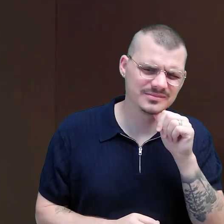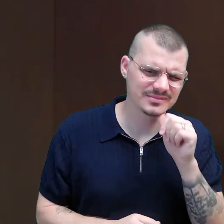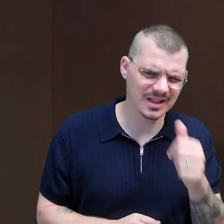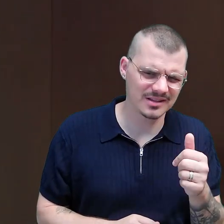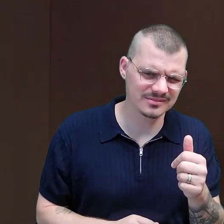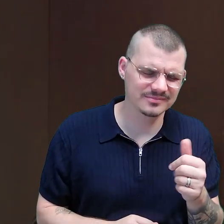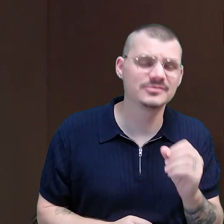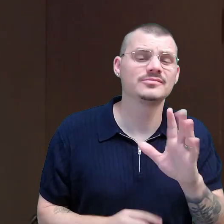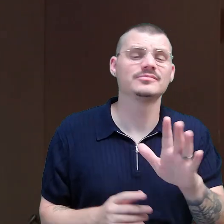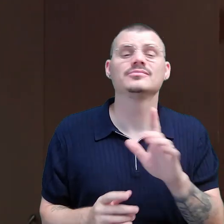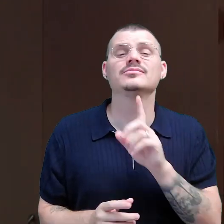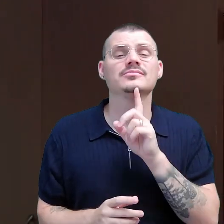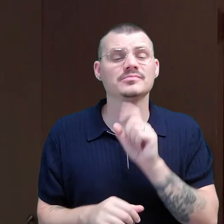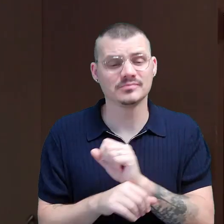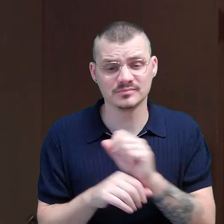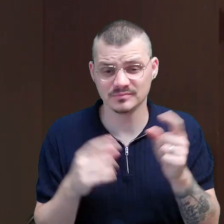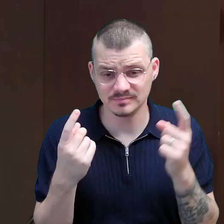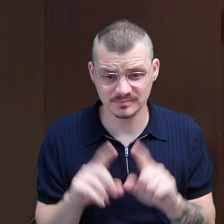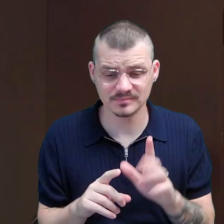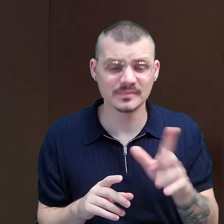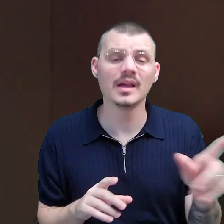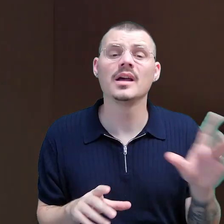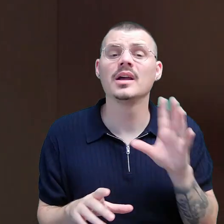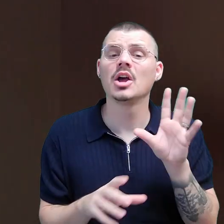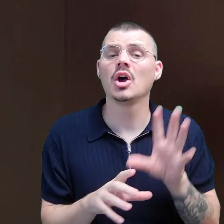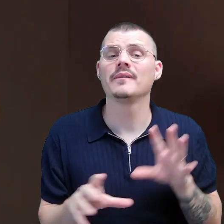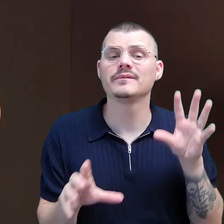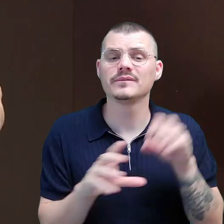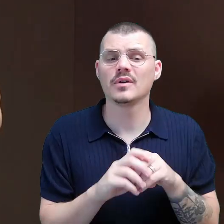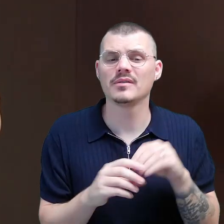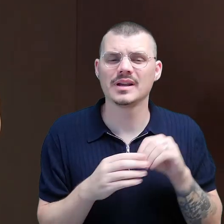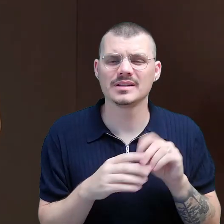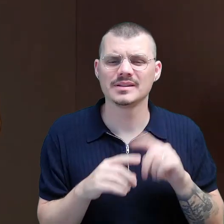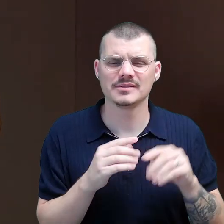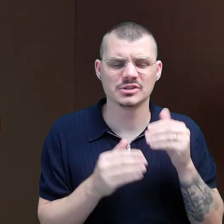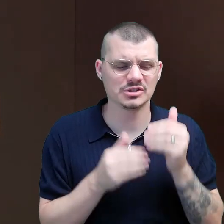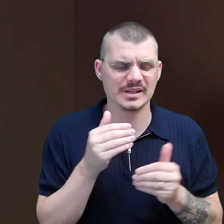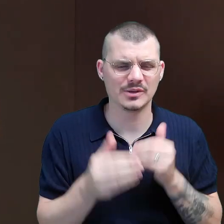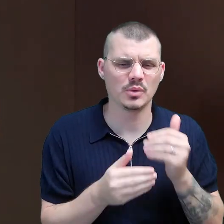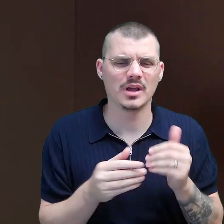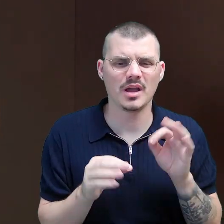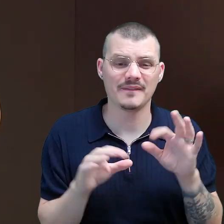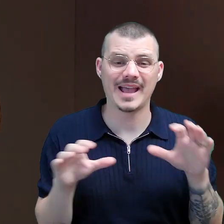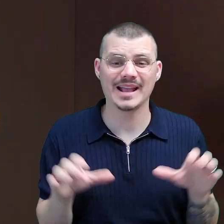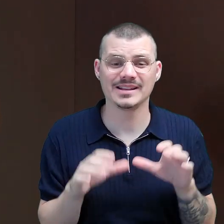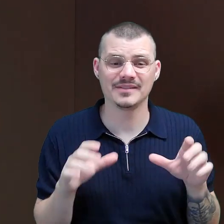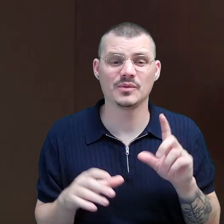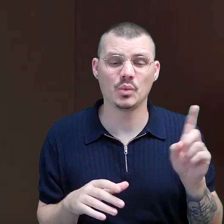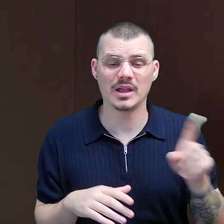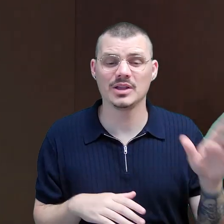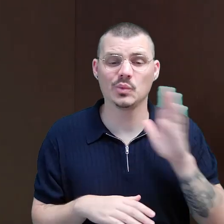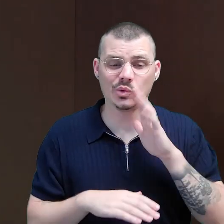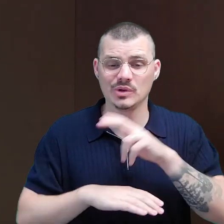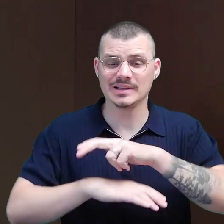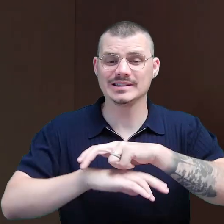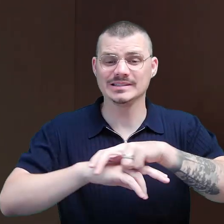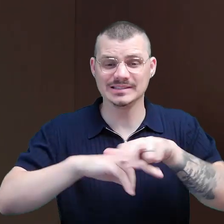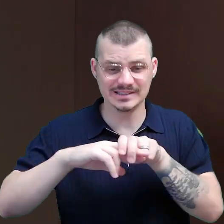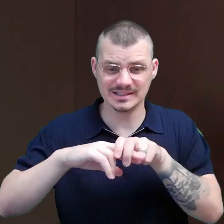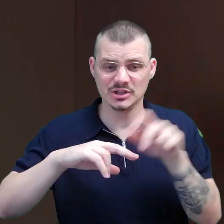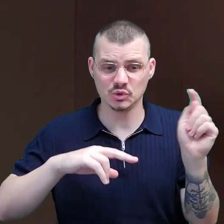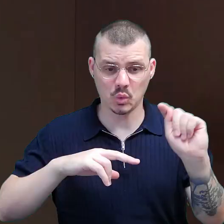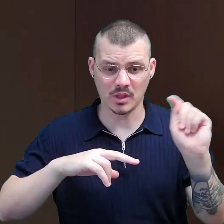It turned out that he was involved in a sequence of activity where he would sit on the